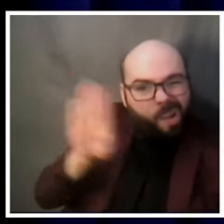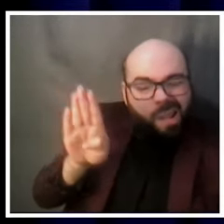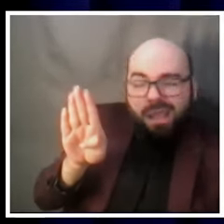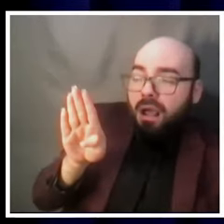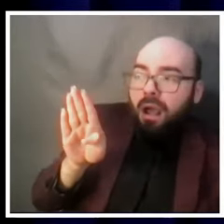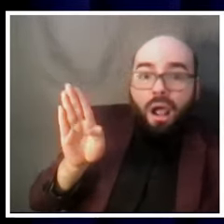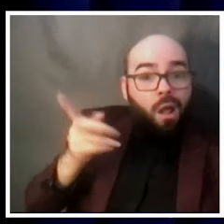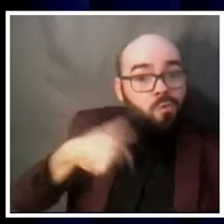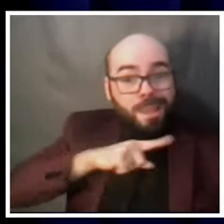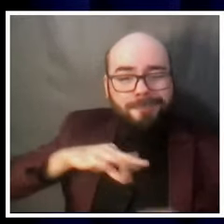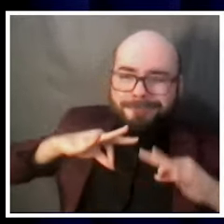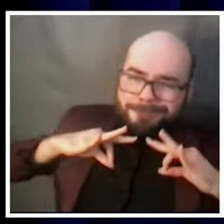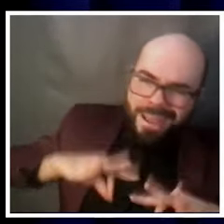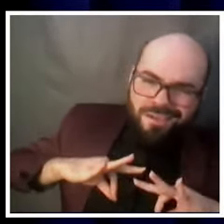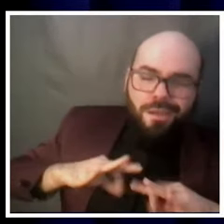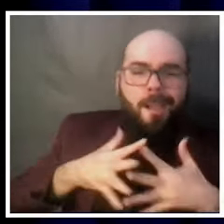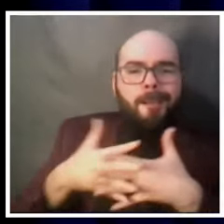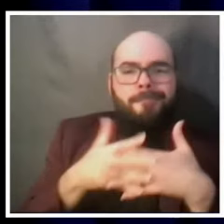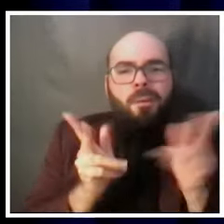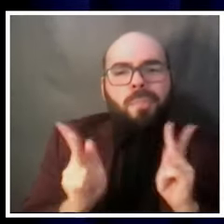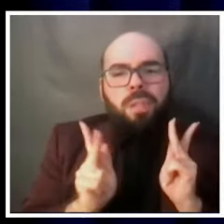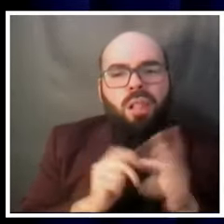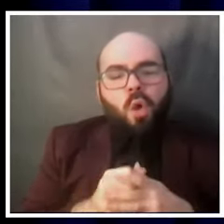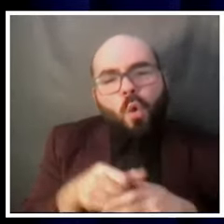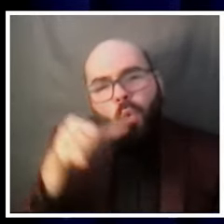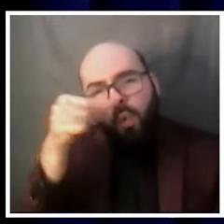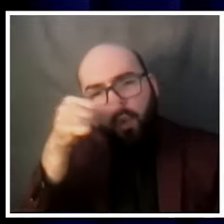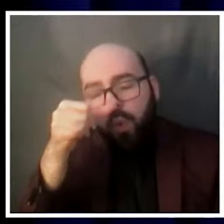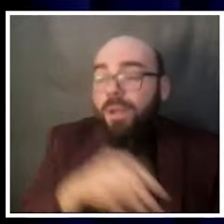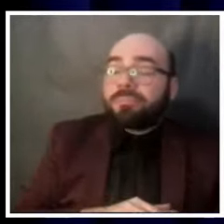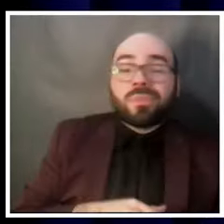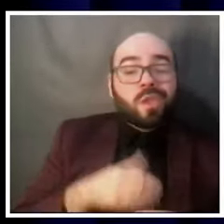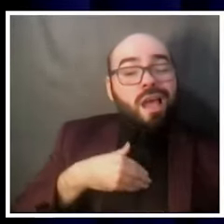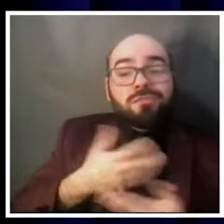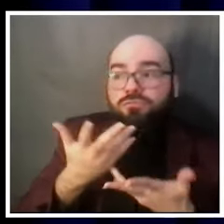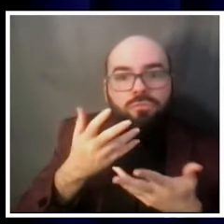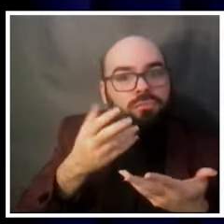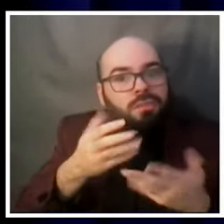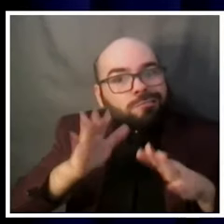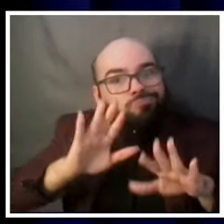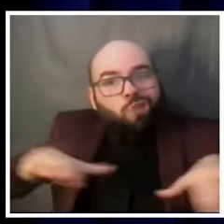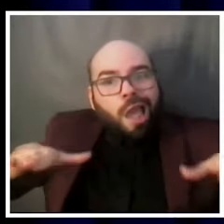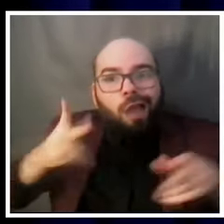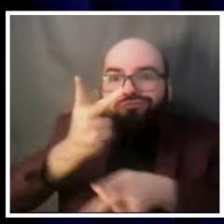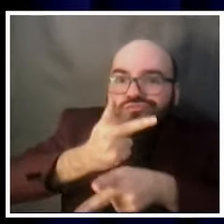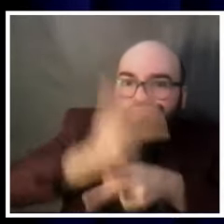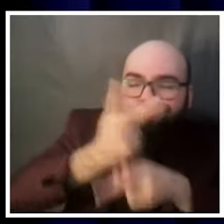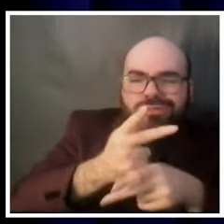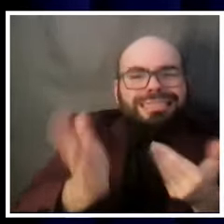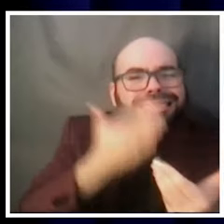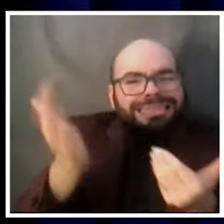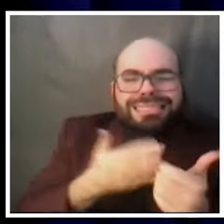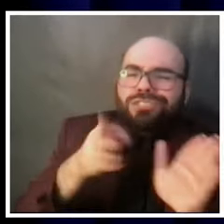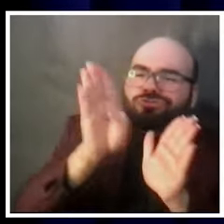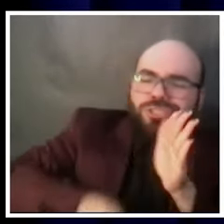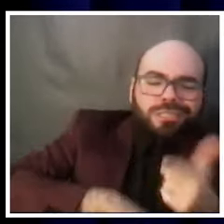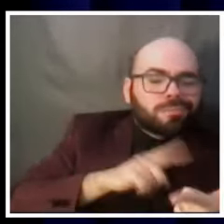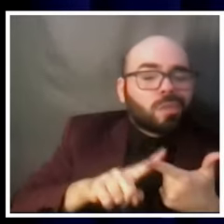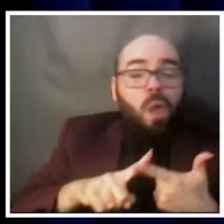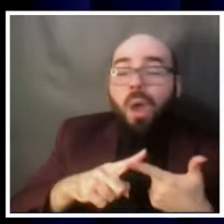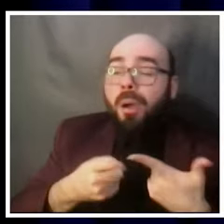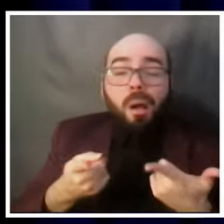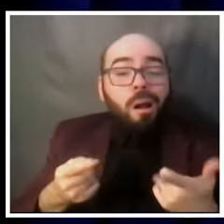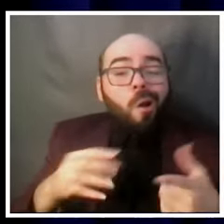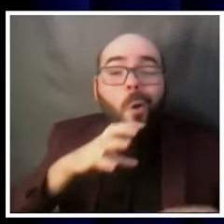for America. Imagine a future with affordable child care, paid leave, home care, elder care,